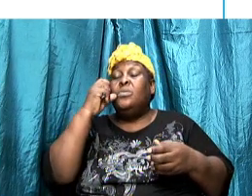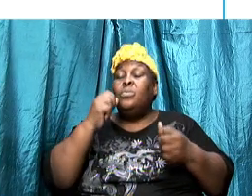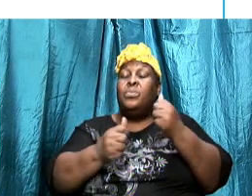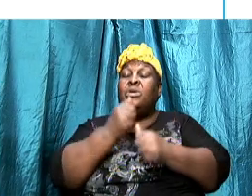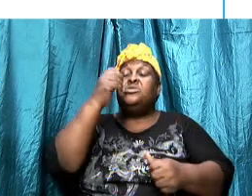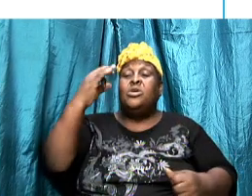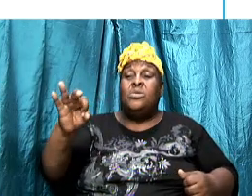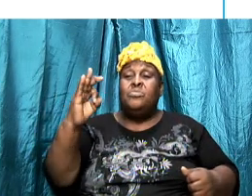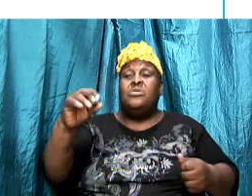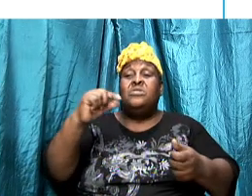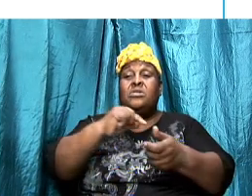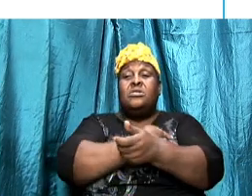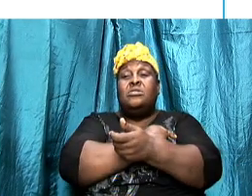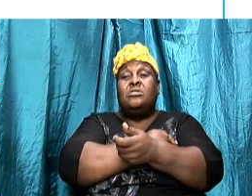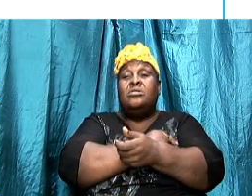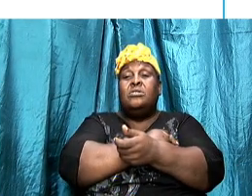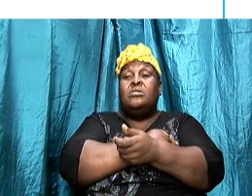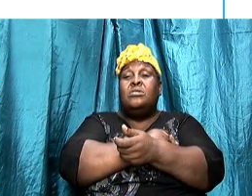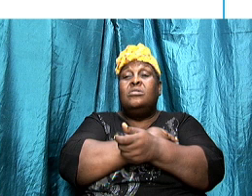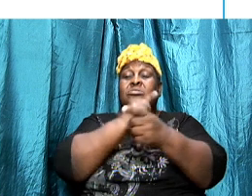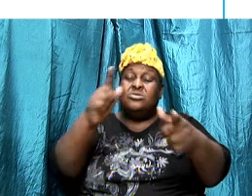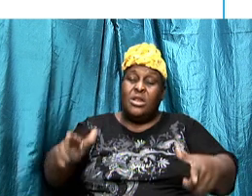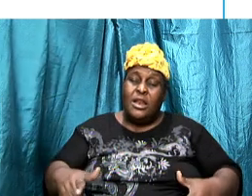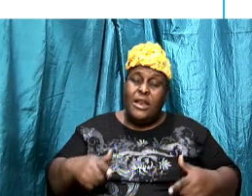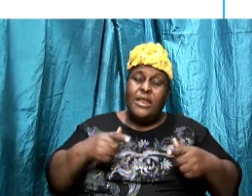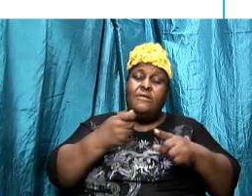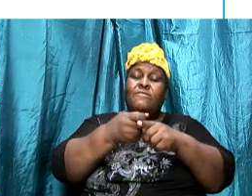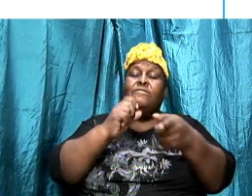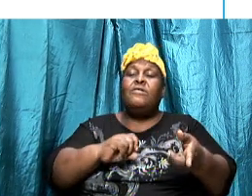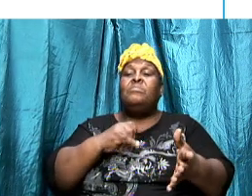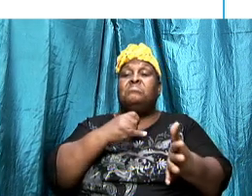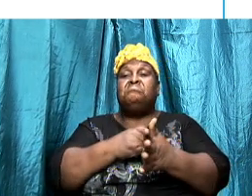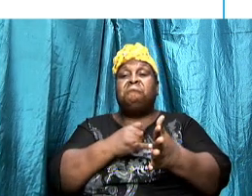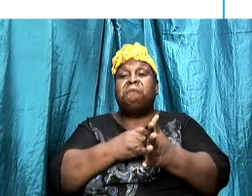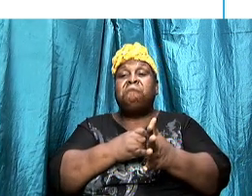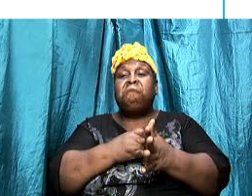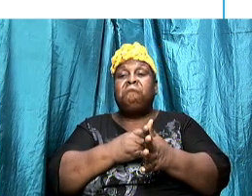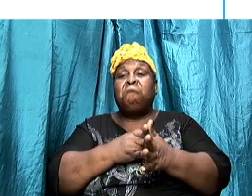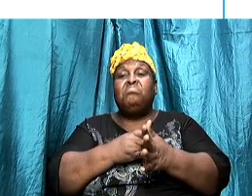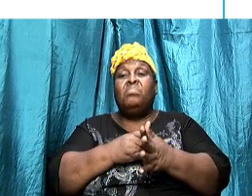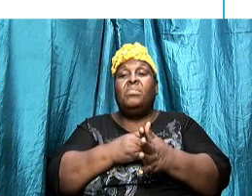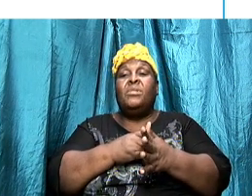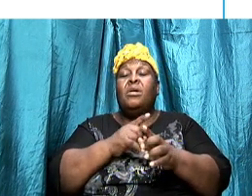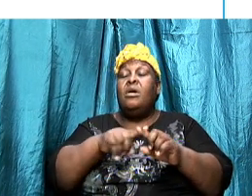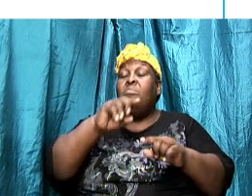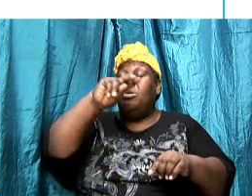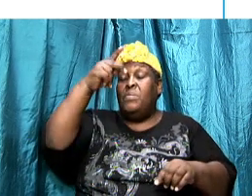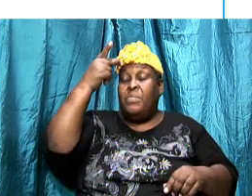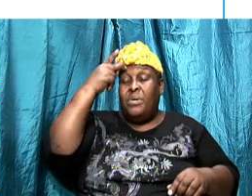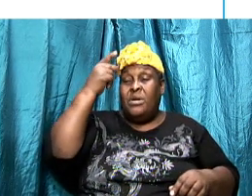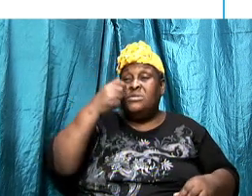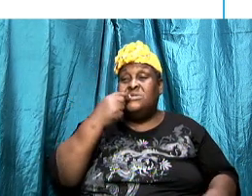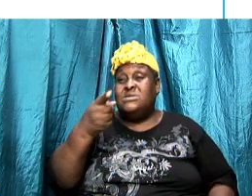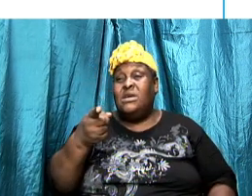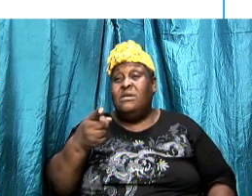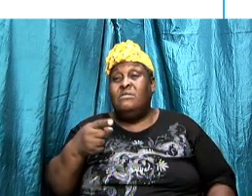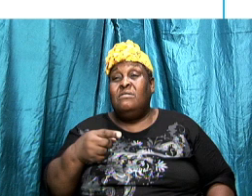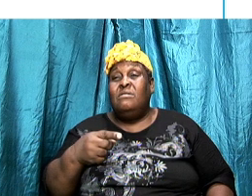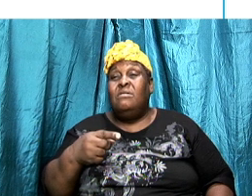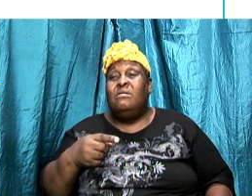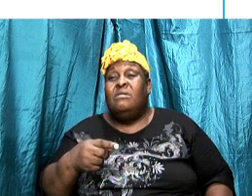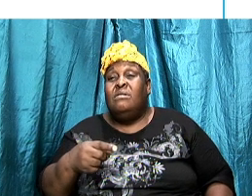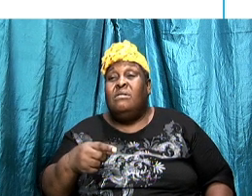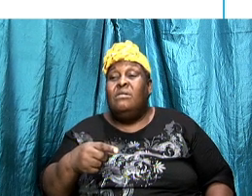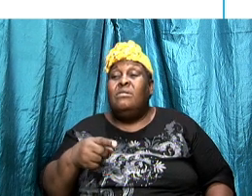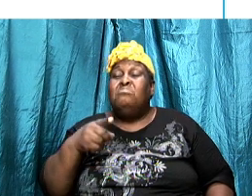the gospel should live from it, right? But Paul said that he